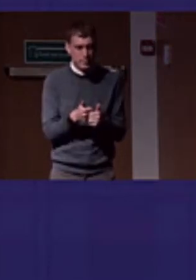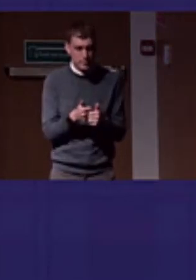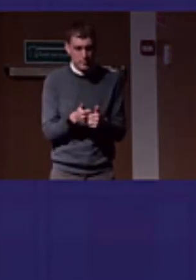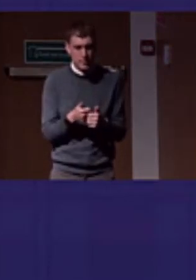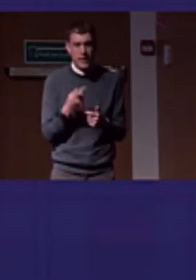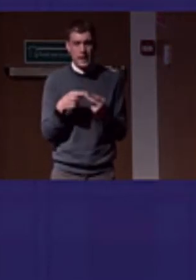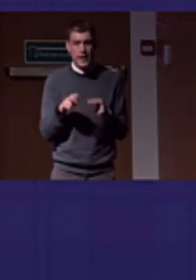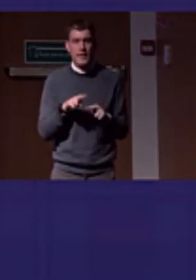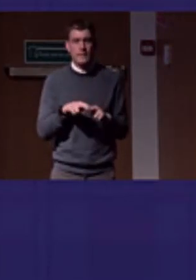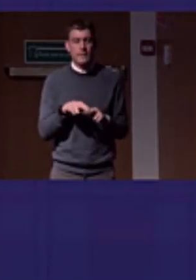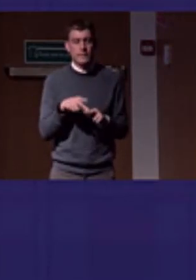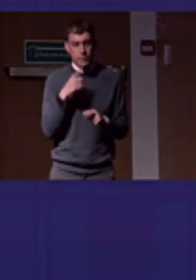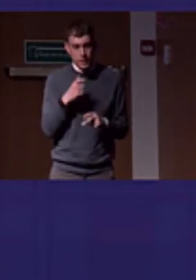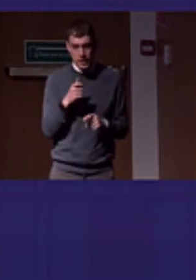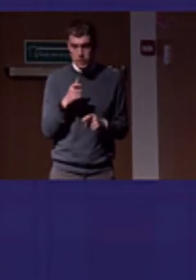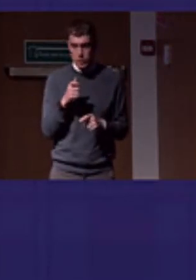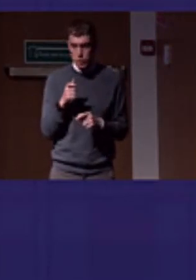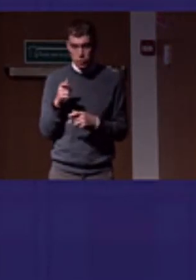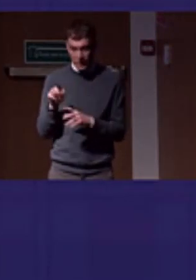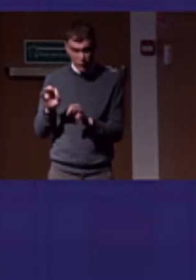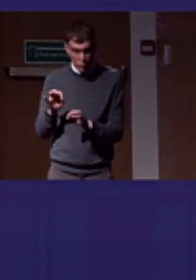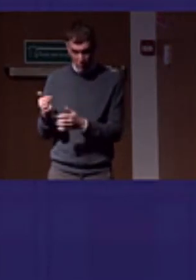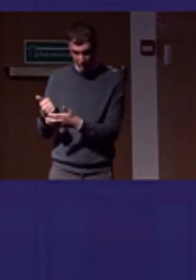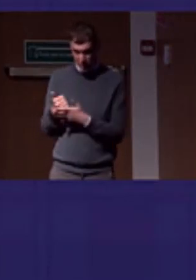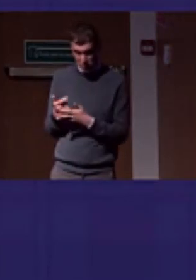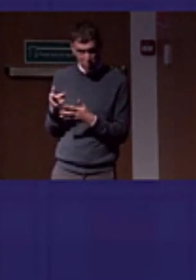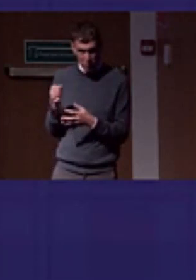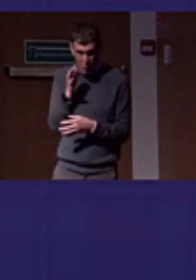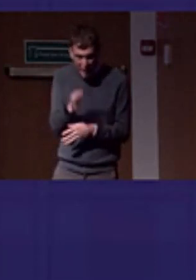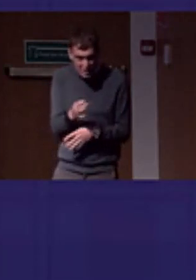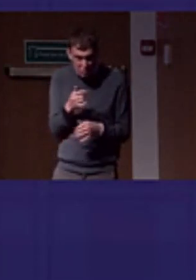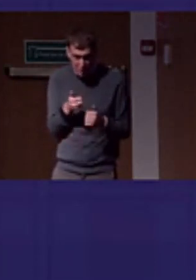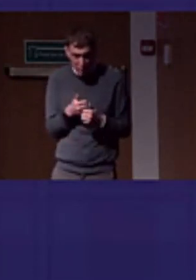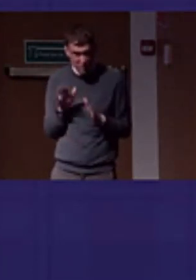you to do something for them, do that for them. If they don't ask you to do something, don't do it.